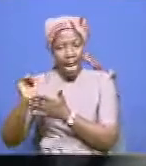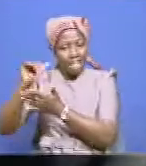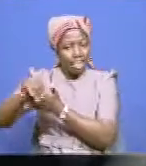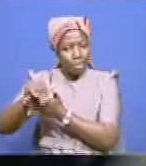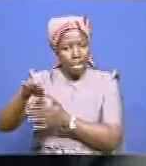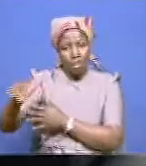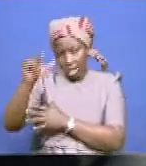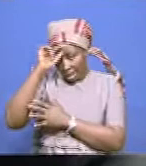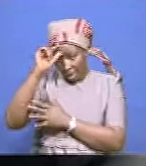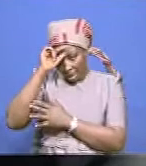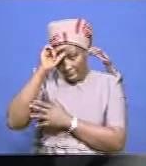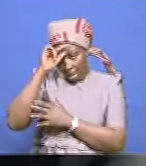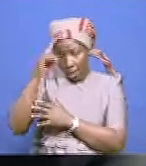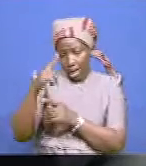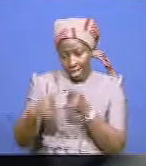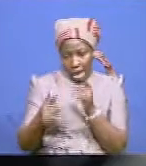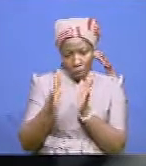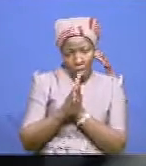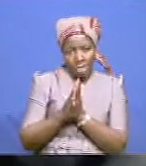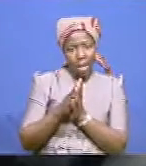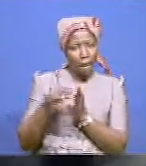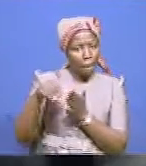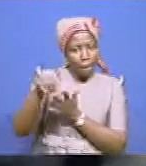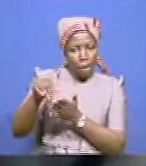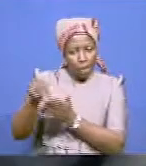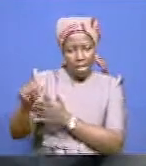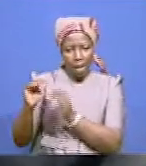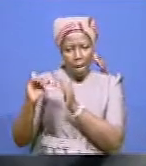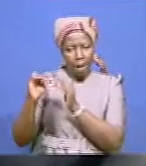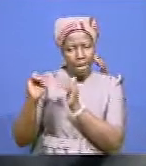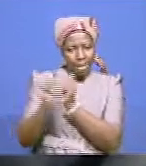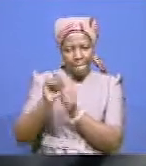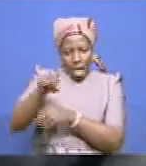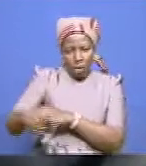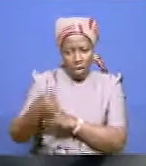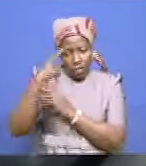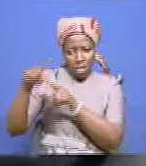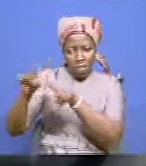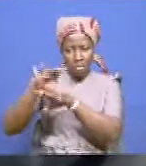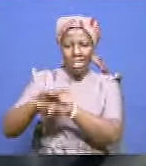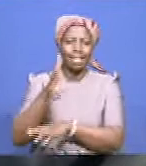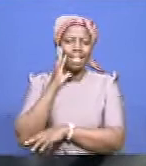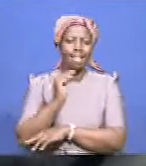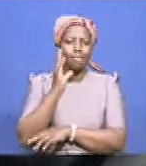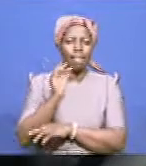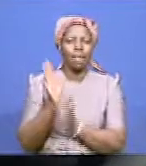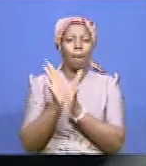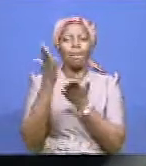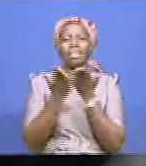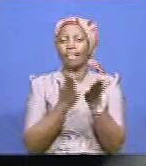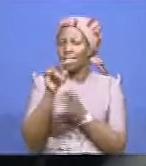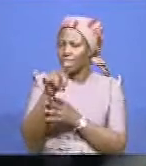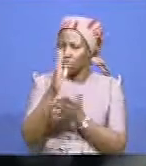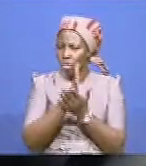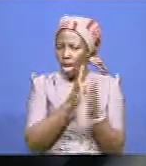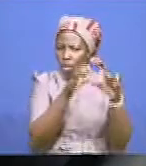for a period of 1 year with a retainer of not less than 10,000 for them to acquire an experience in service, public service. That is a